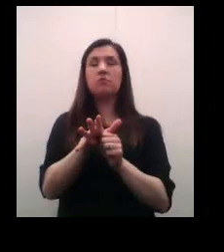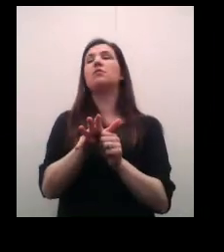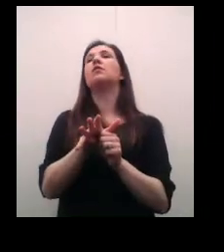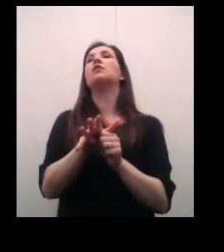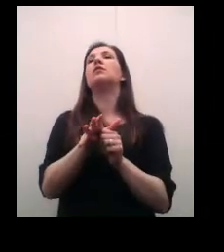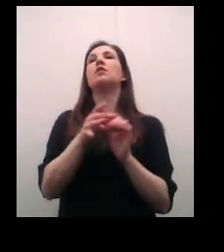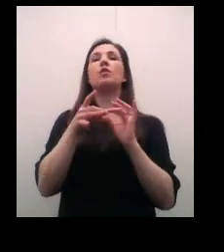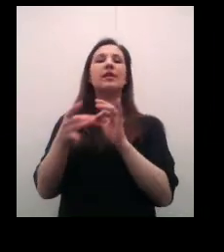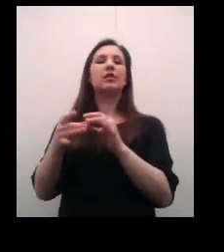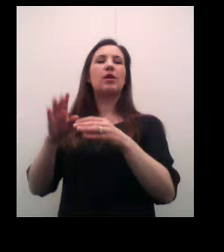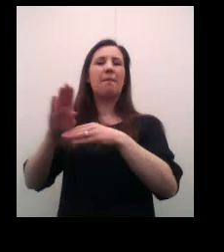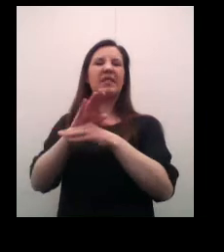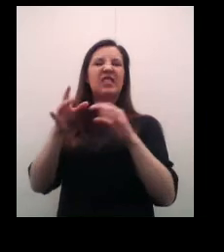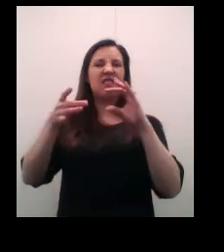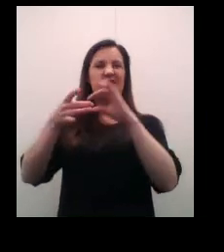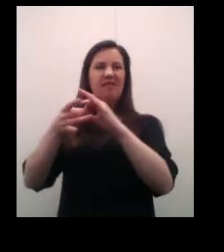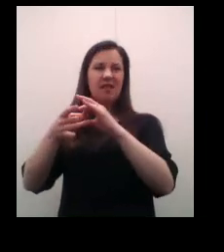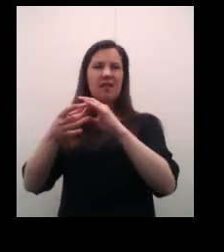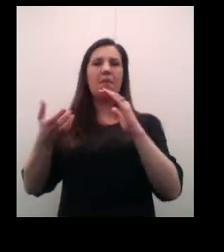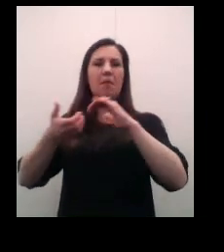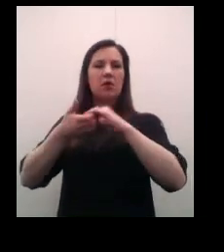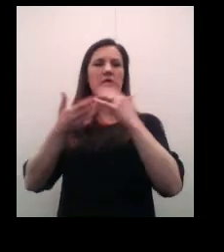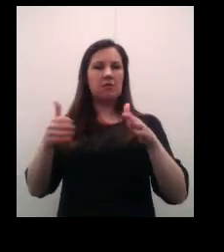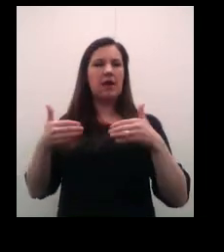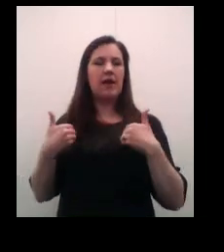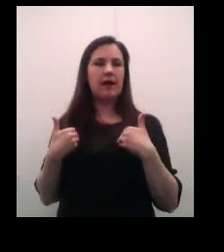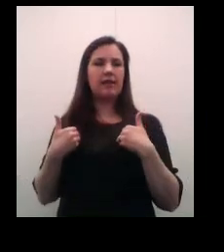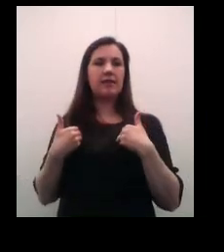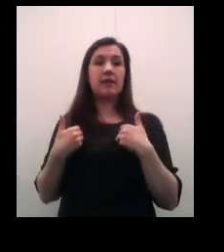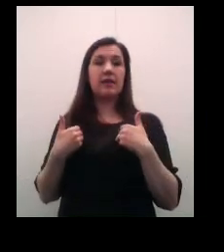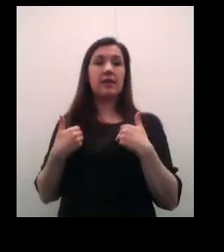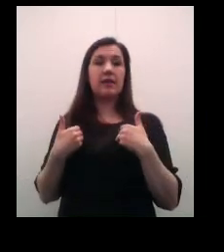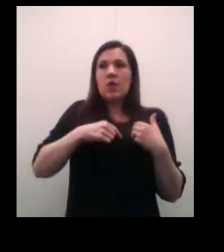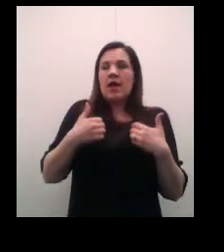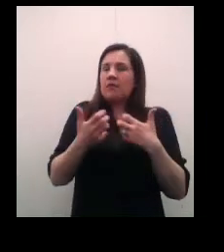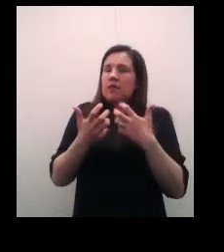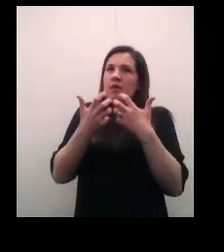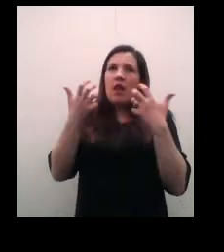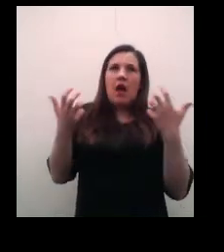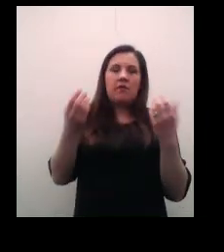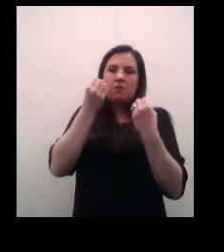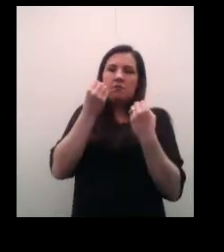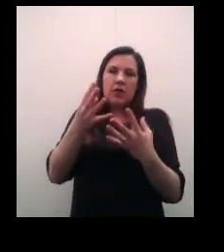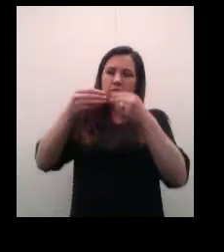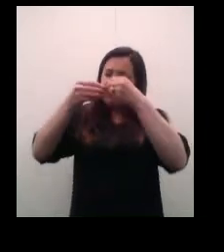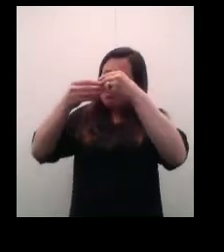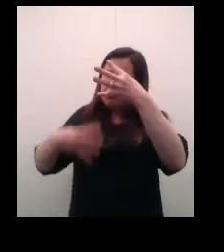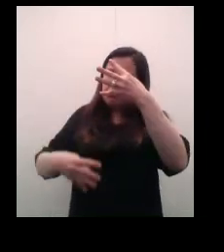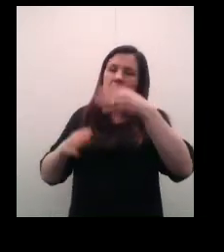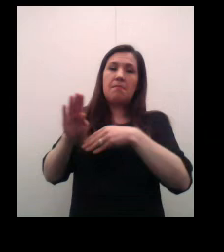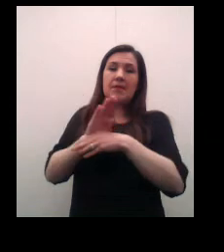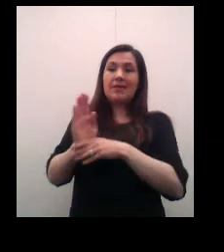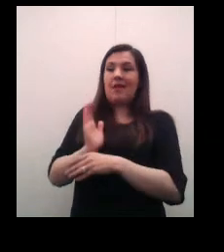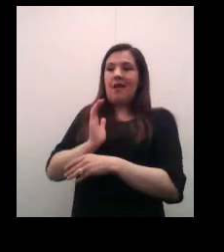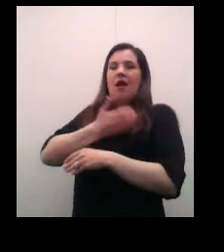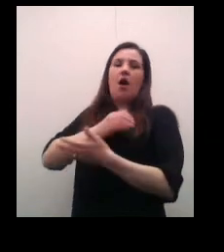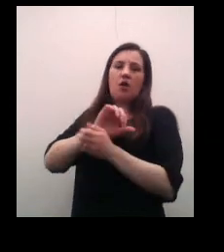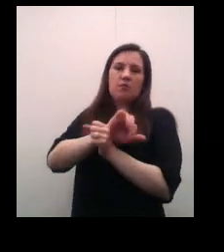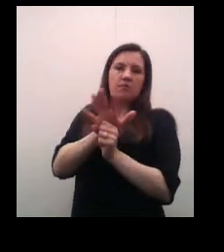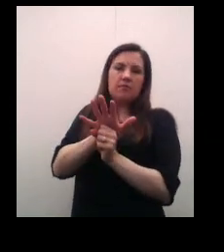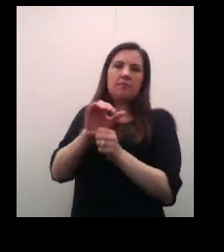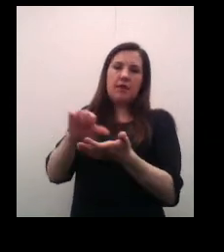the business link that the partnership has, just like we have a tremendous amount of information for businesses at our COVID-19